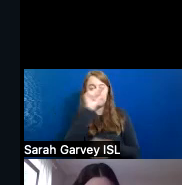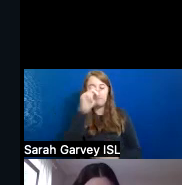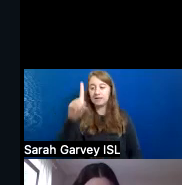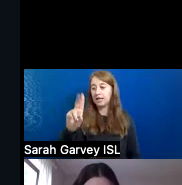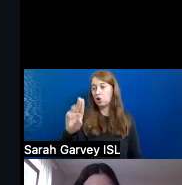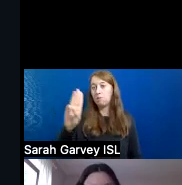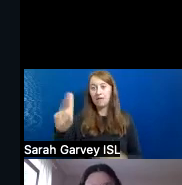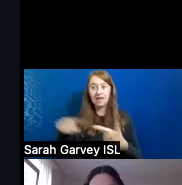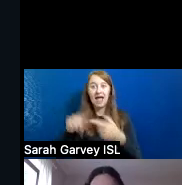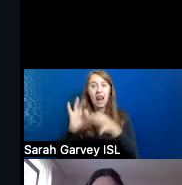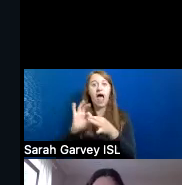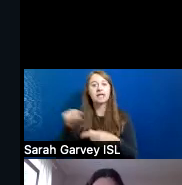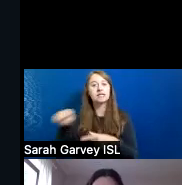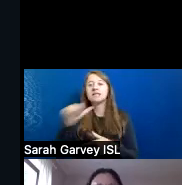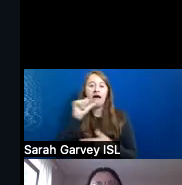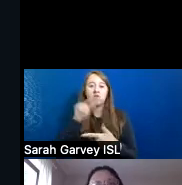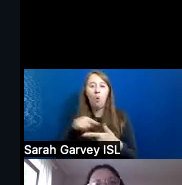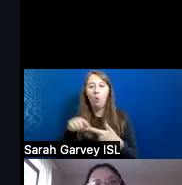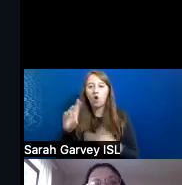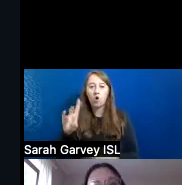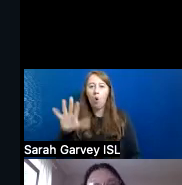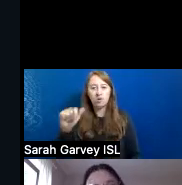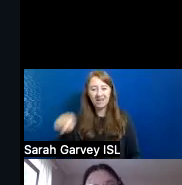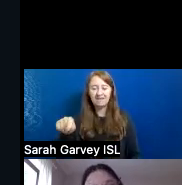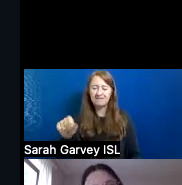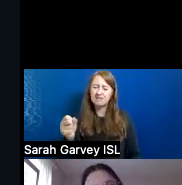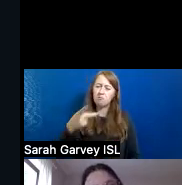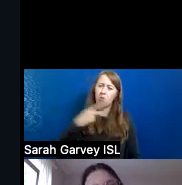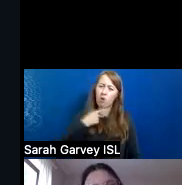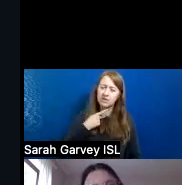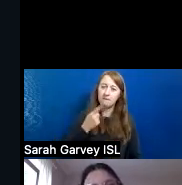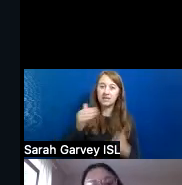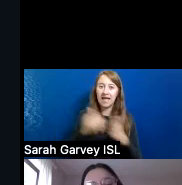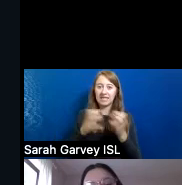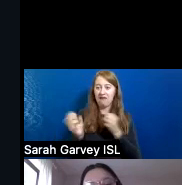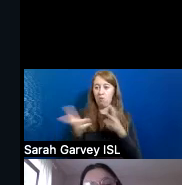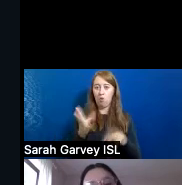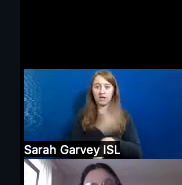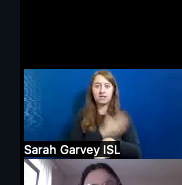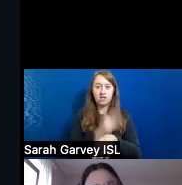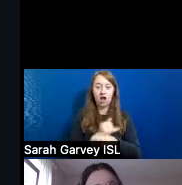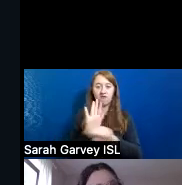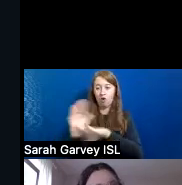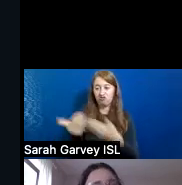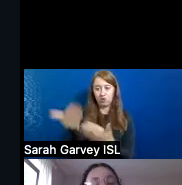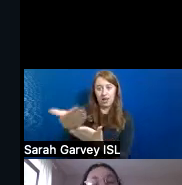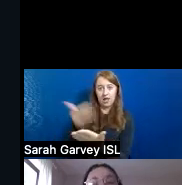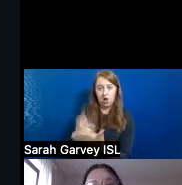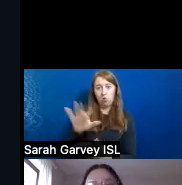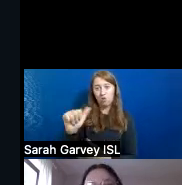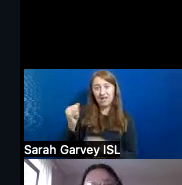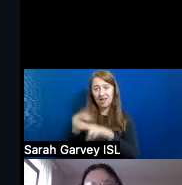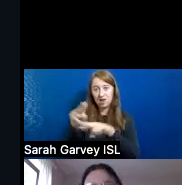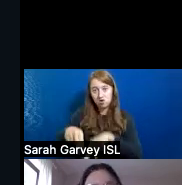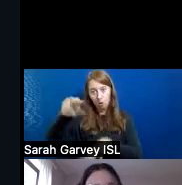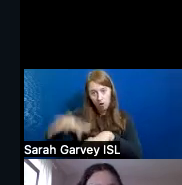pretty anti-quotas, which is very disappointing. There was some work started on introducing some legislative quotas for the Assembly in Northern Ireland, but that